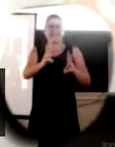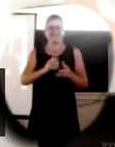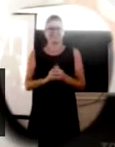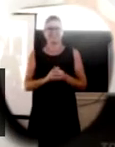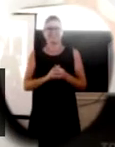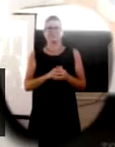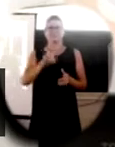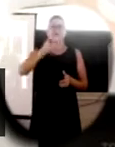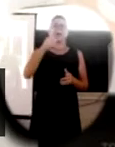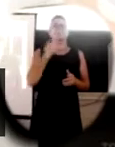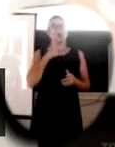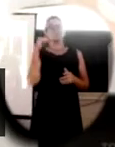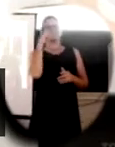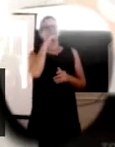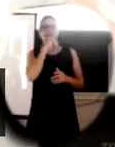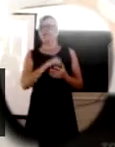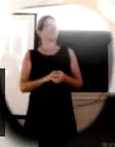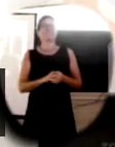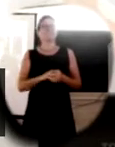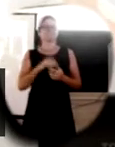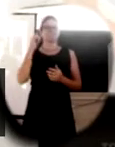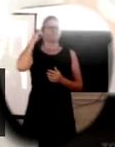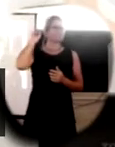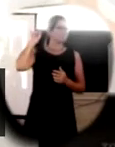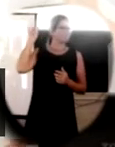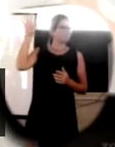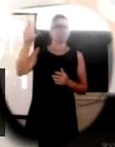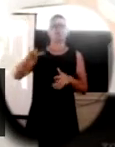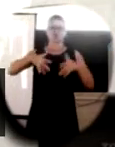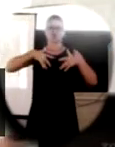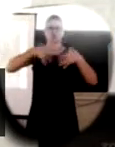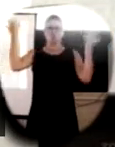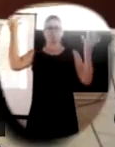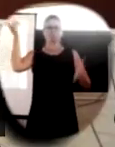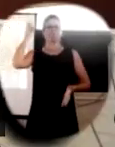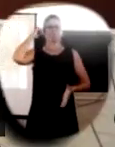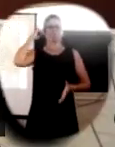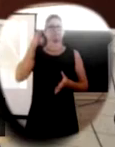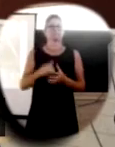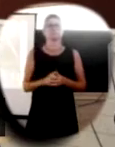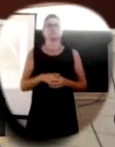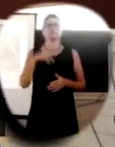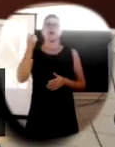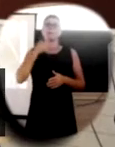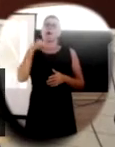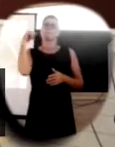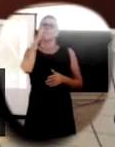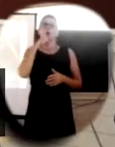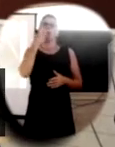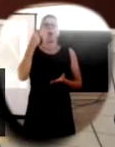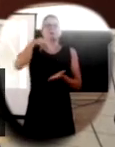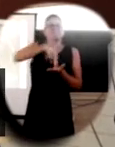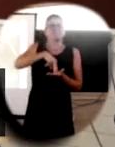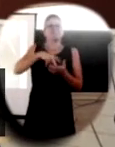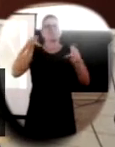very different ideas. He rejected his device and point blank refused to wear it. He was always a determined child, and the battles we